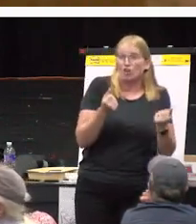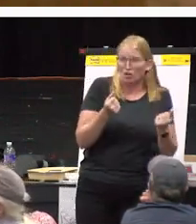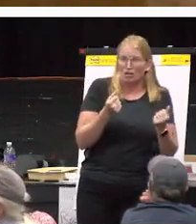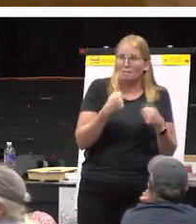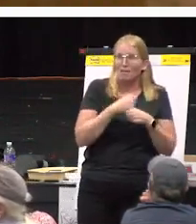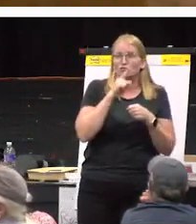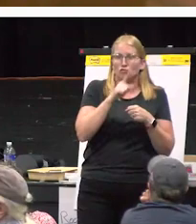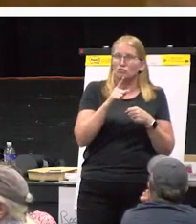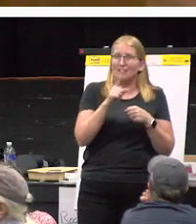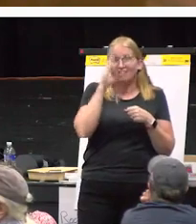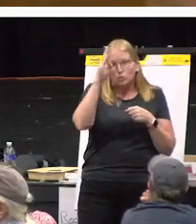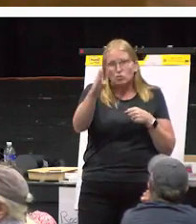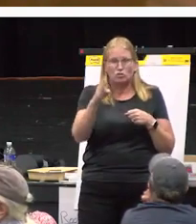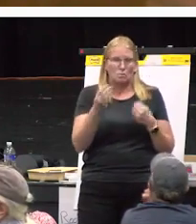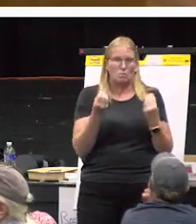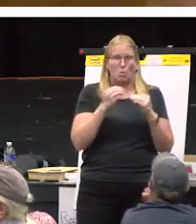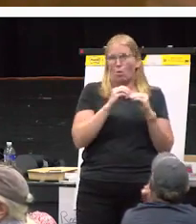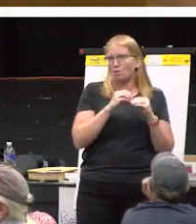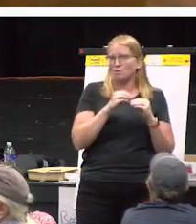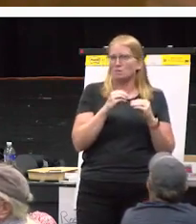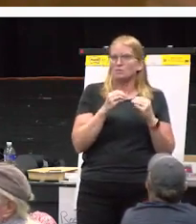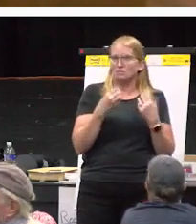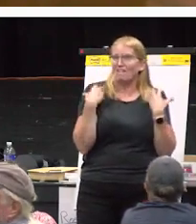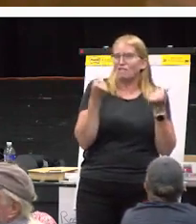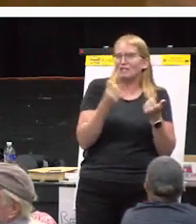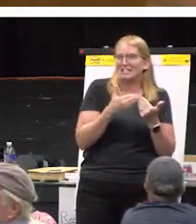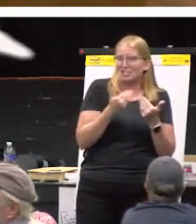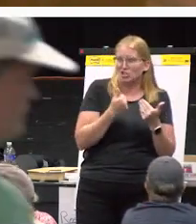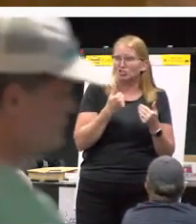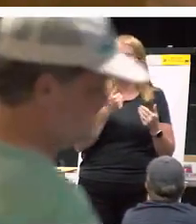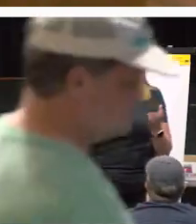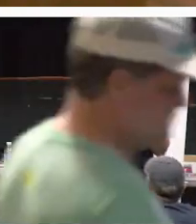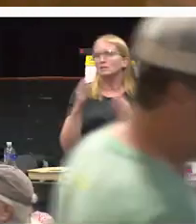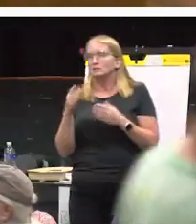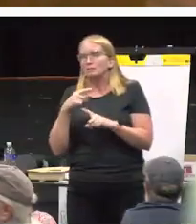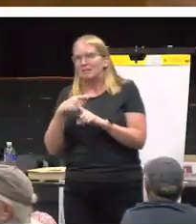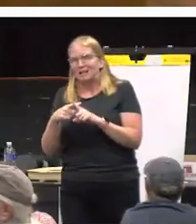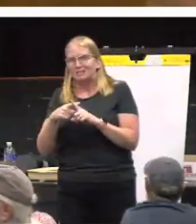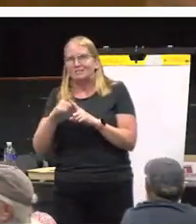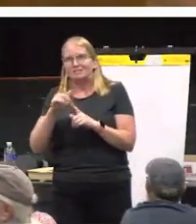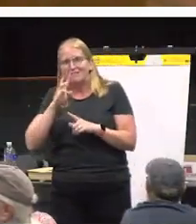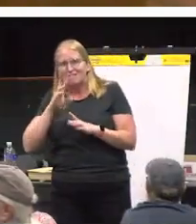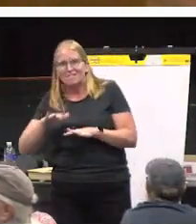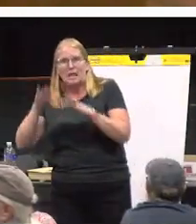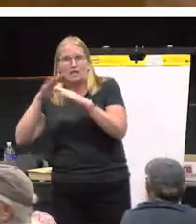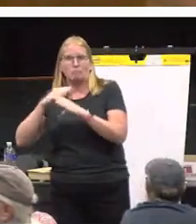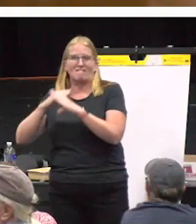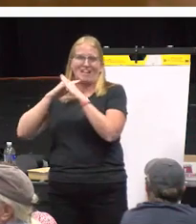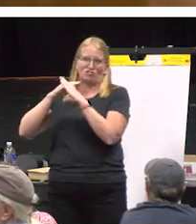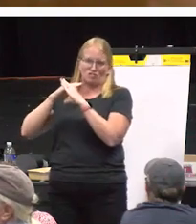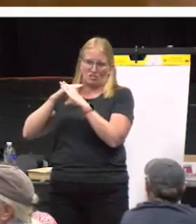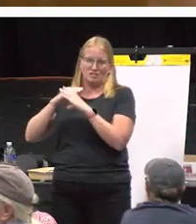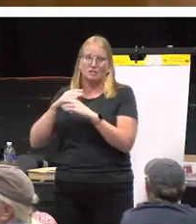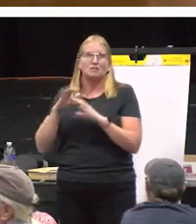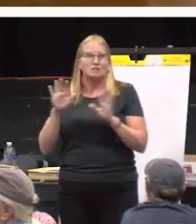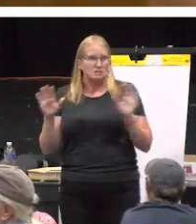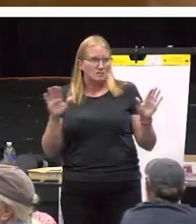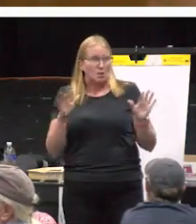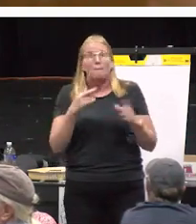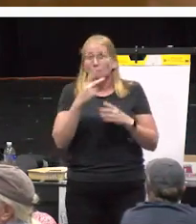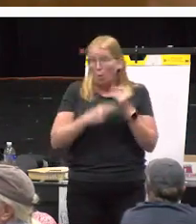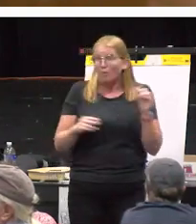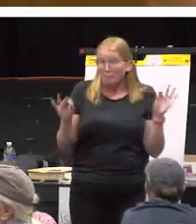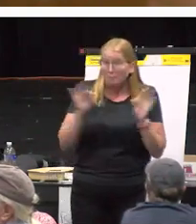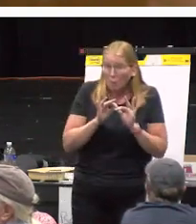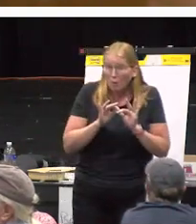side, and we're trying to do flood prevention on the other side. Now, they're both important,